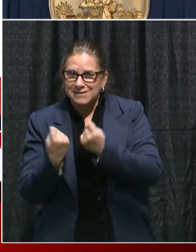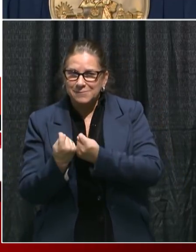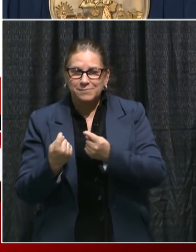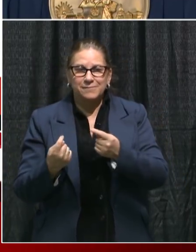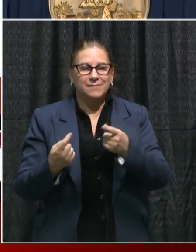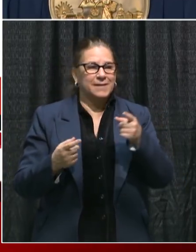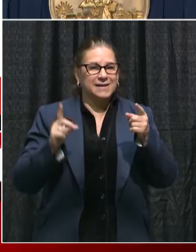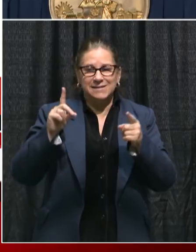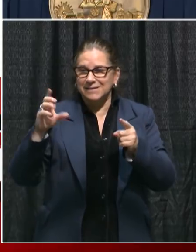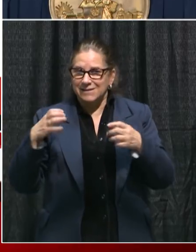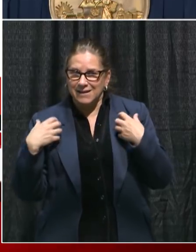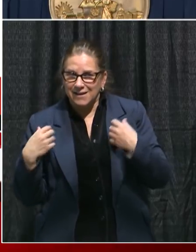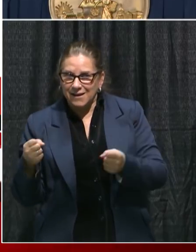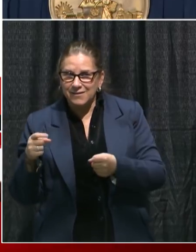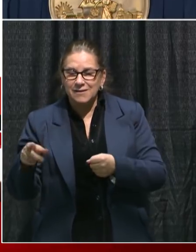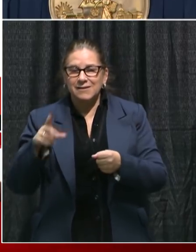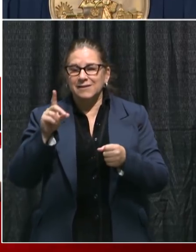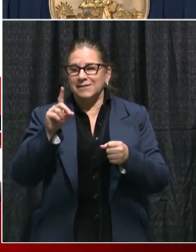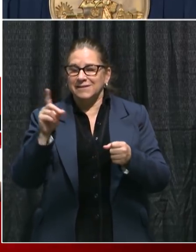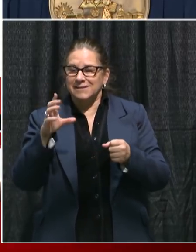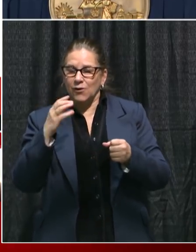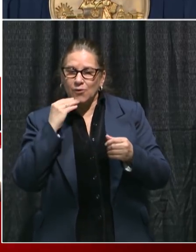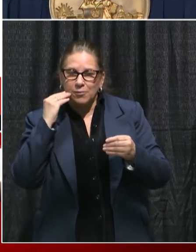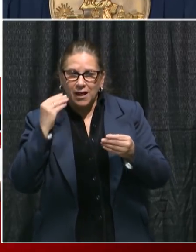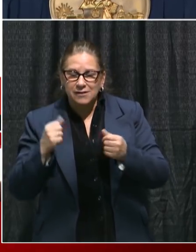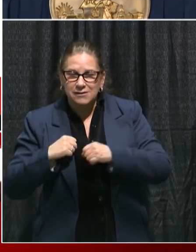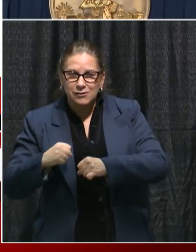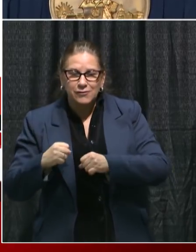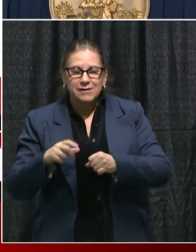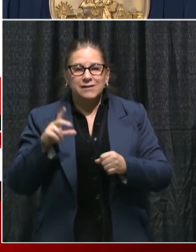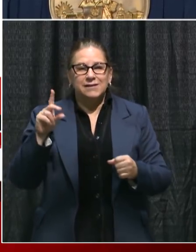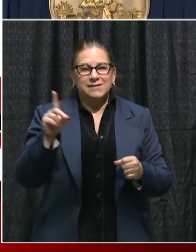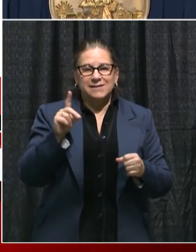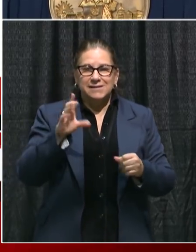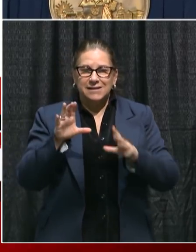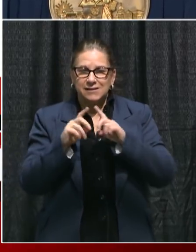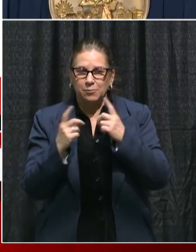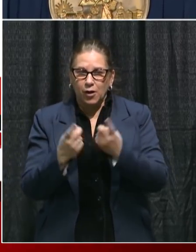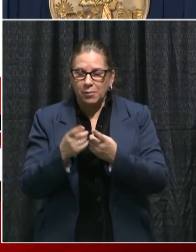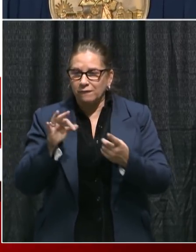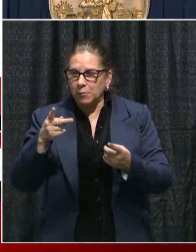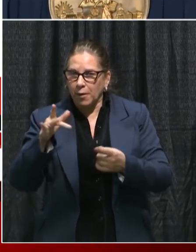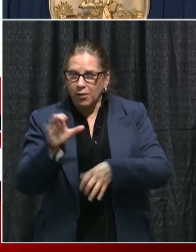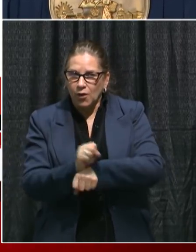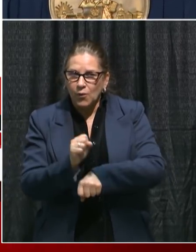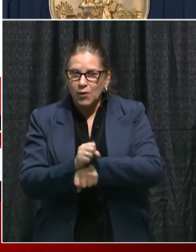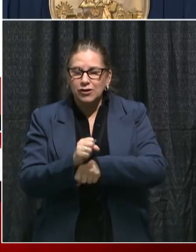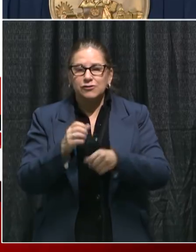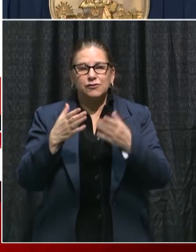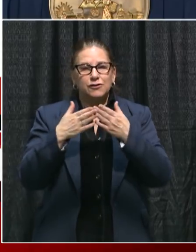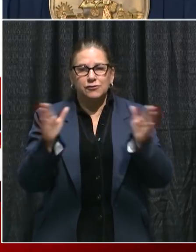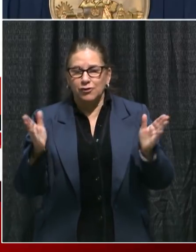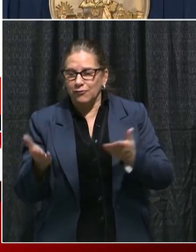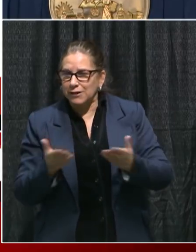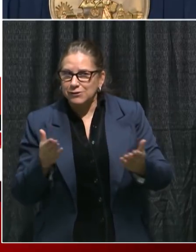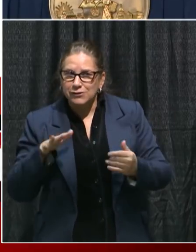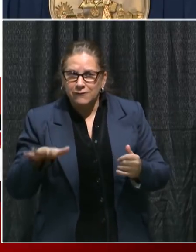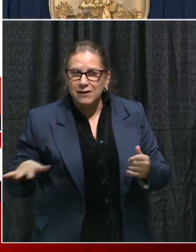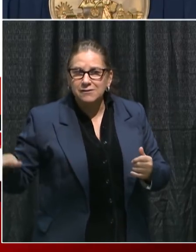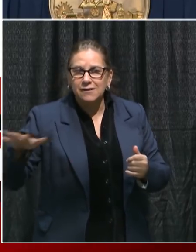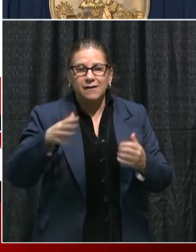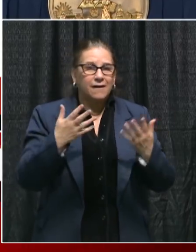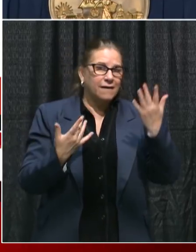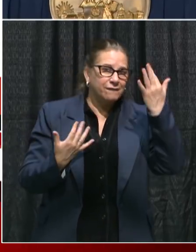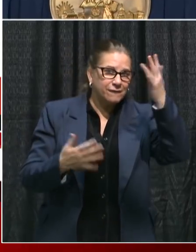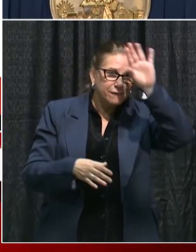Homeland Security, DC Department of Public Works, General Services, Fire and EMS, Transportation,